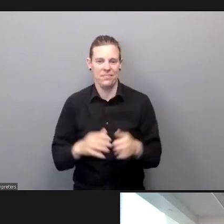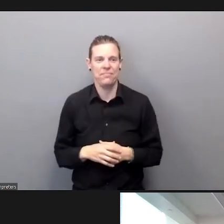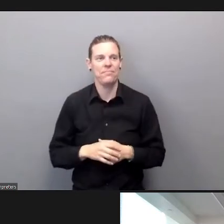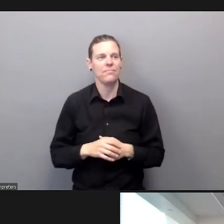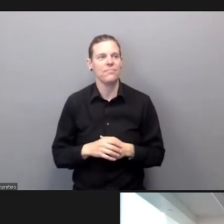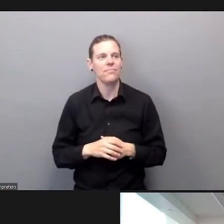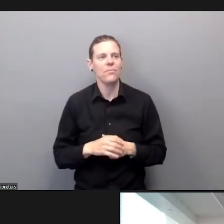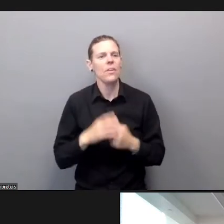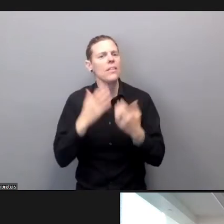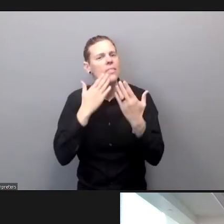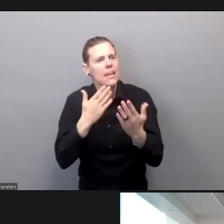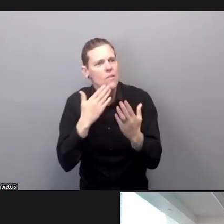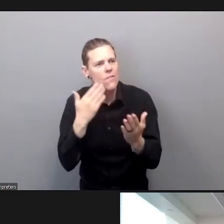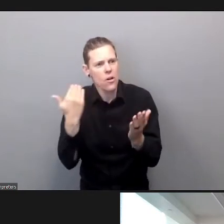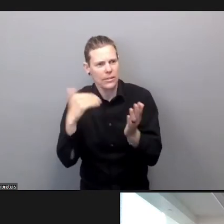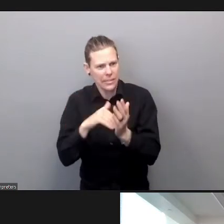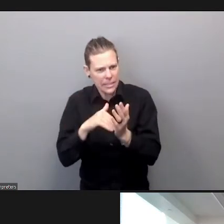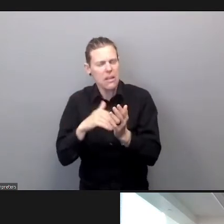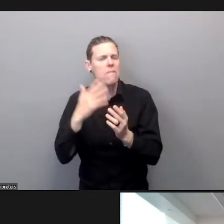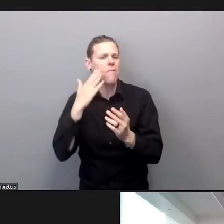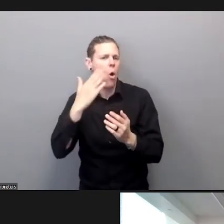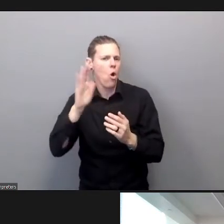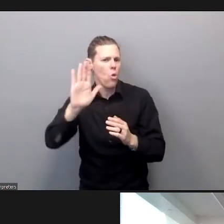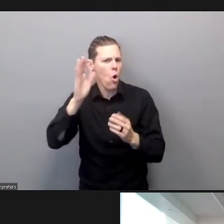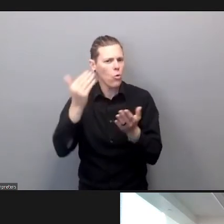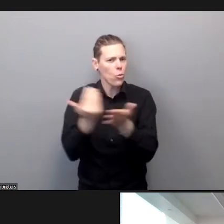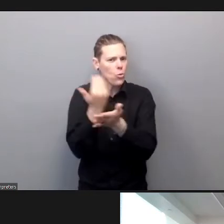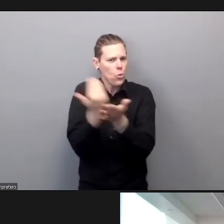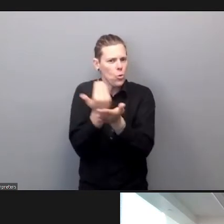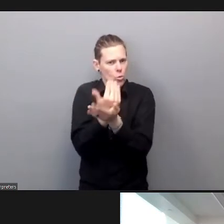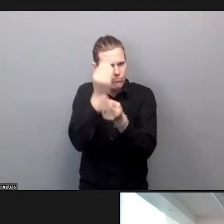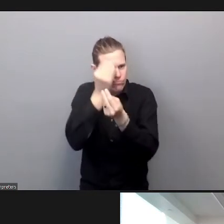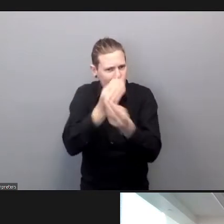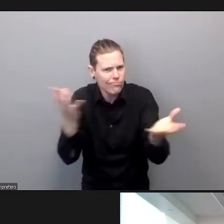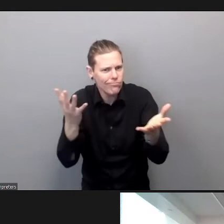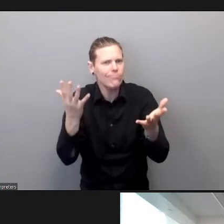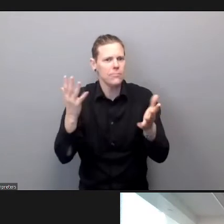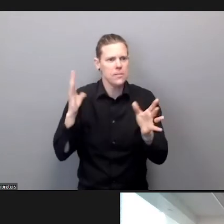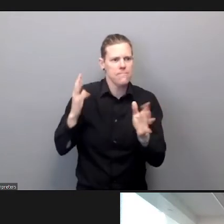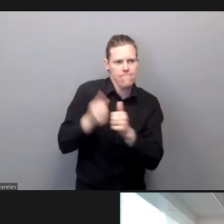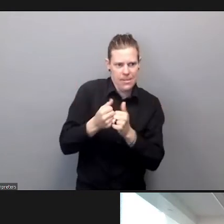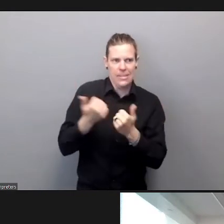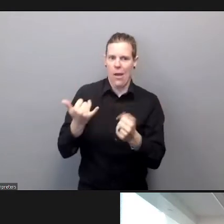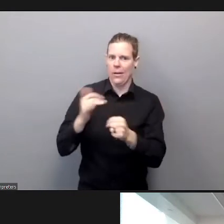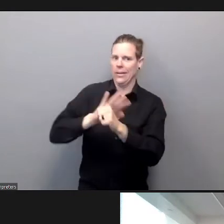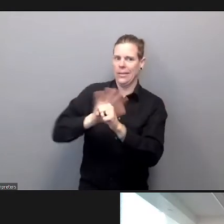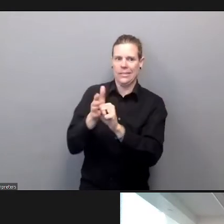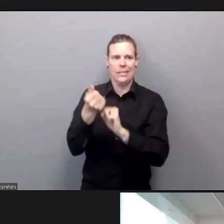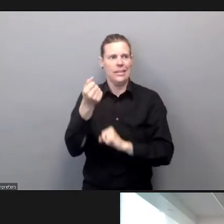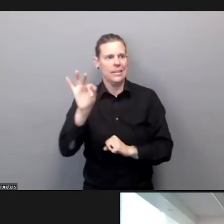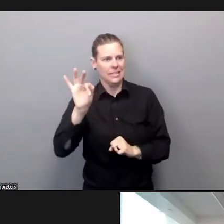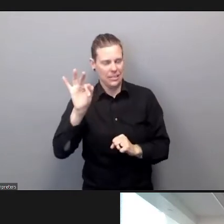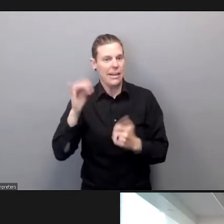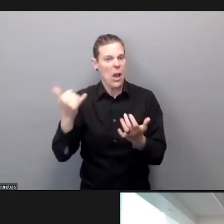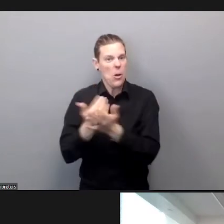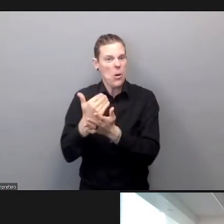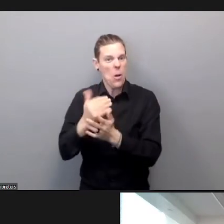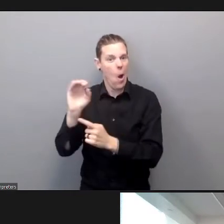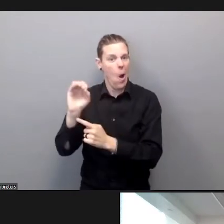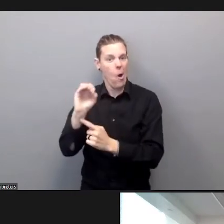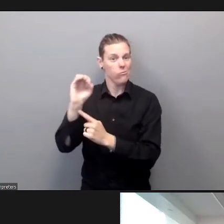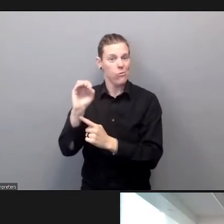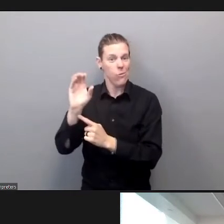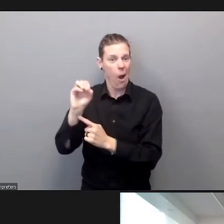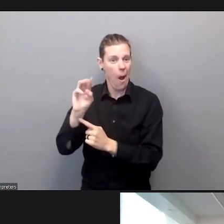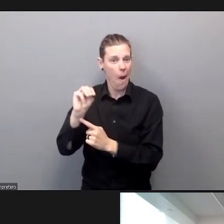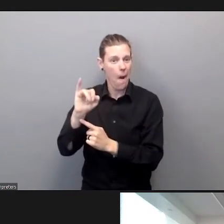providing this update. My question is related to the new COVID-19 variant Omicron. Part of my question was just answered,